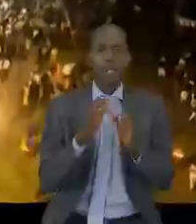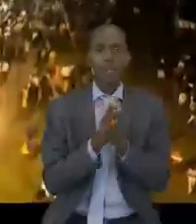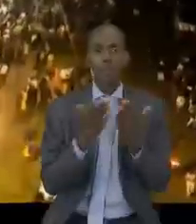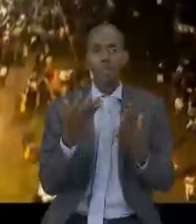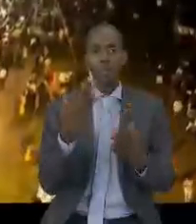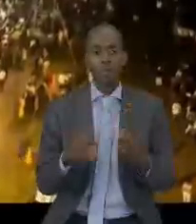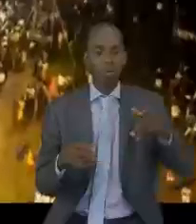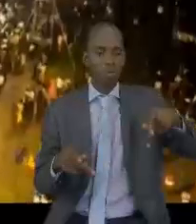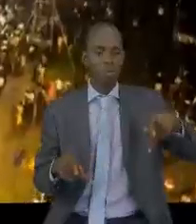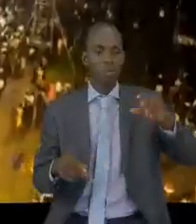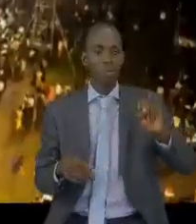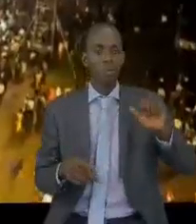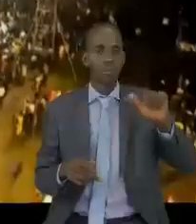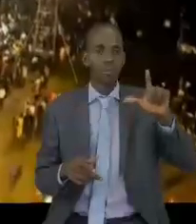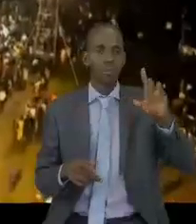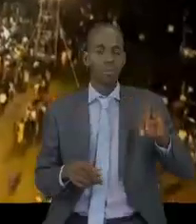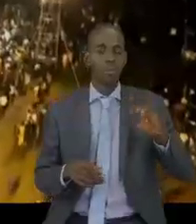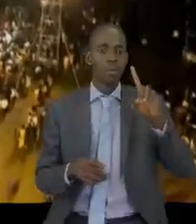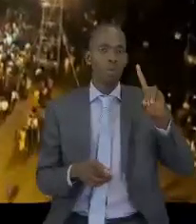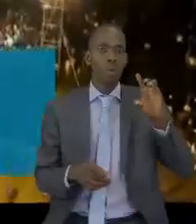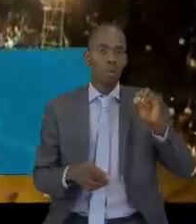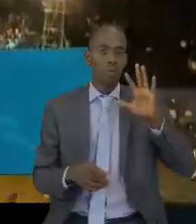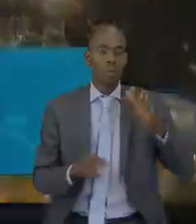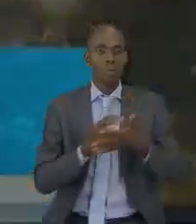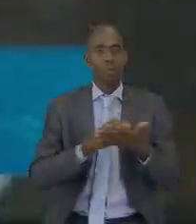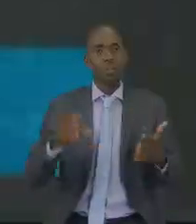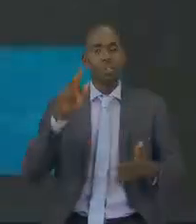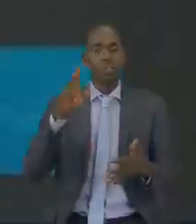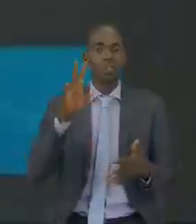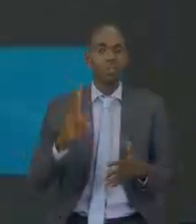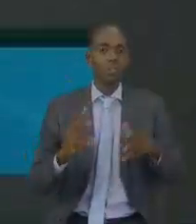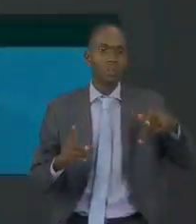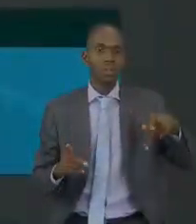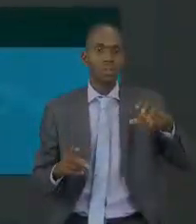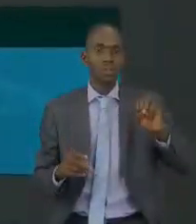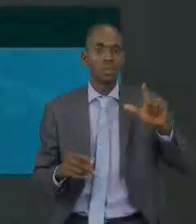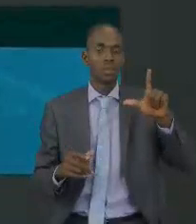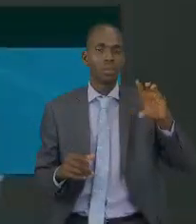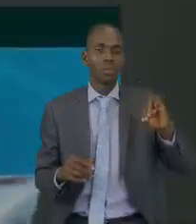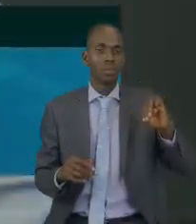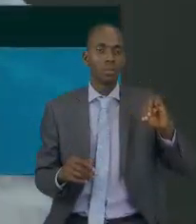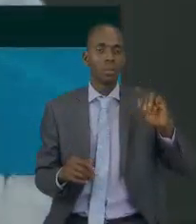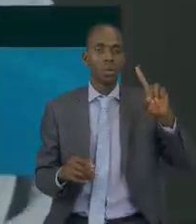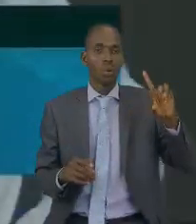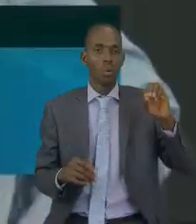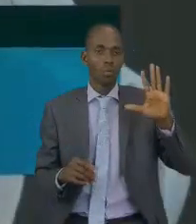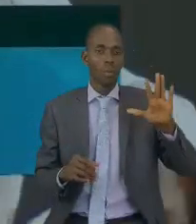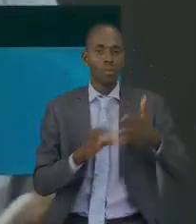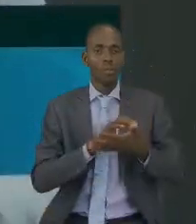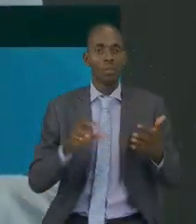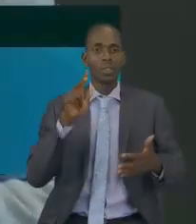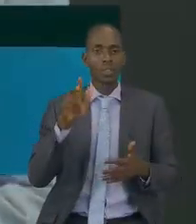Psalm 105, verse 37. In Psalm 105,